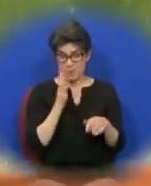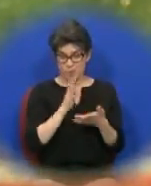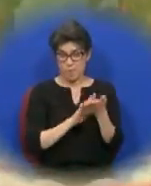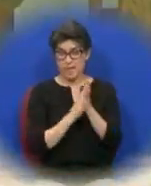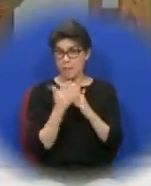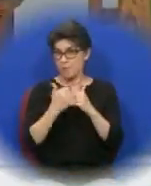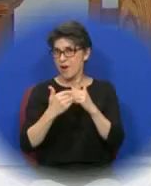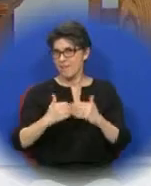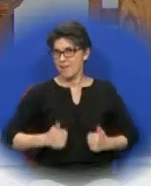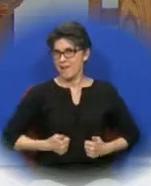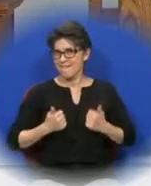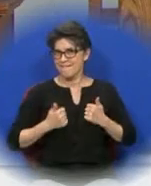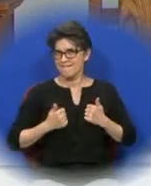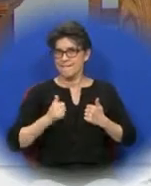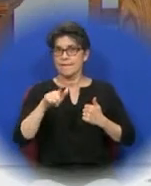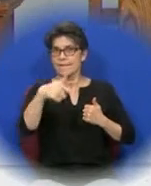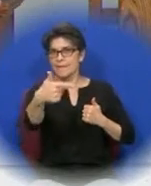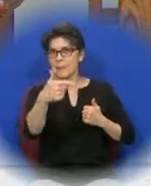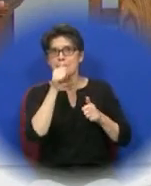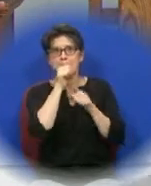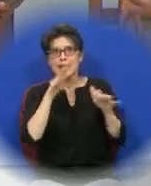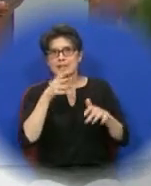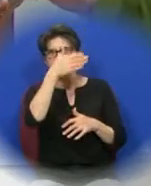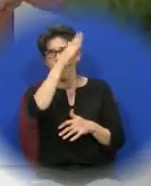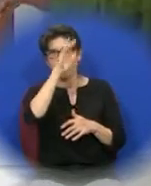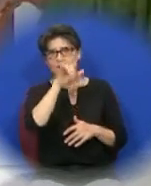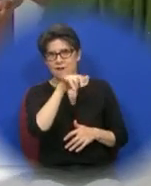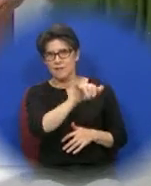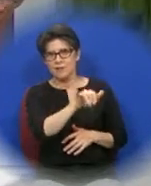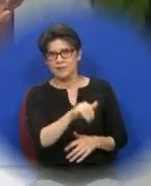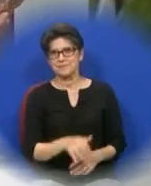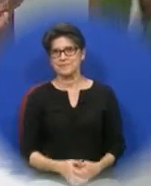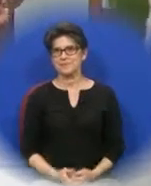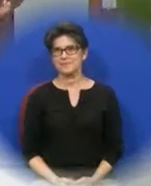of life. Blessed be God forever.